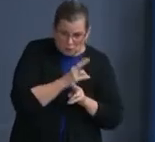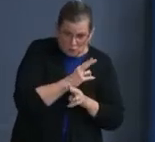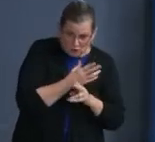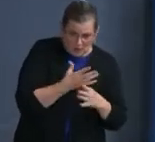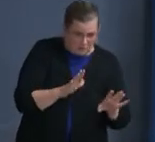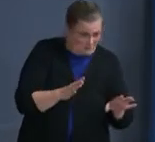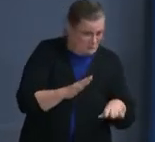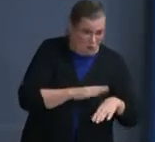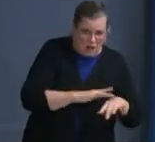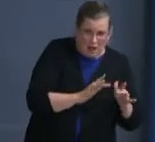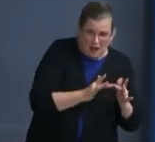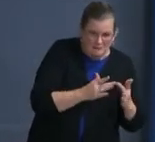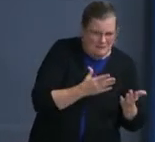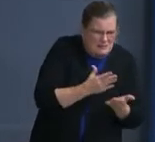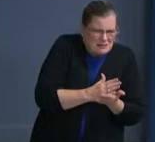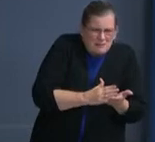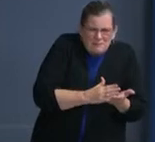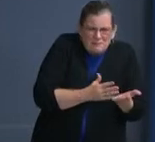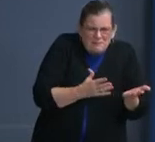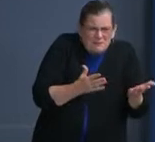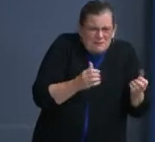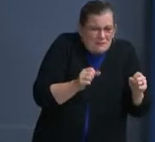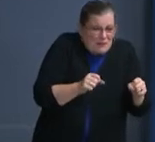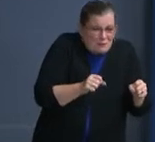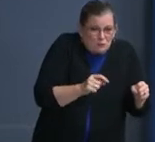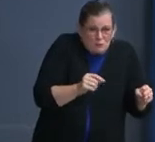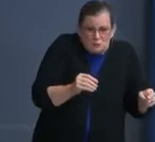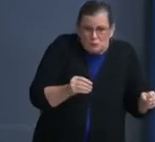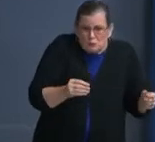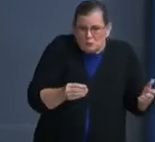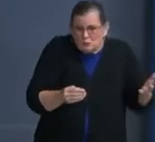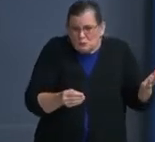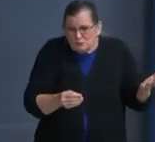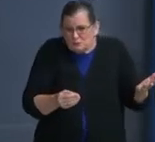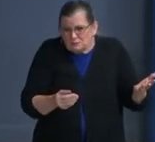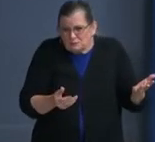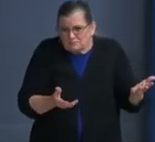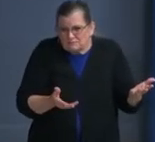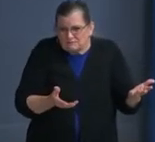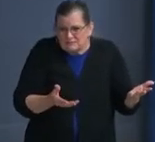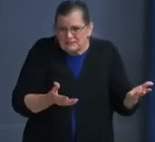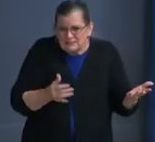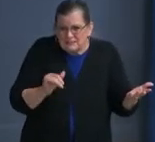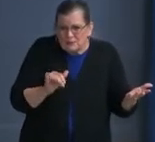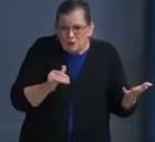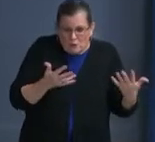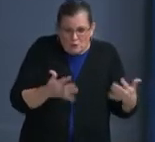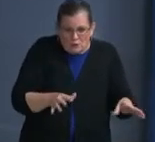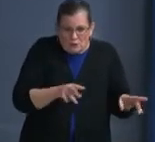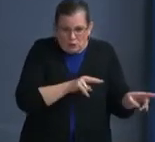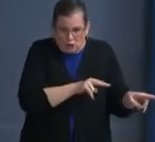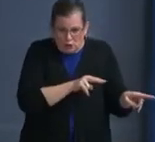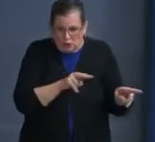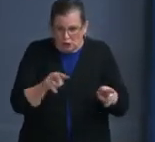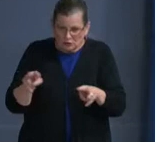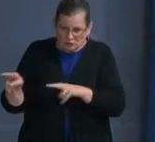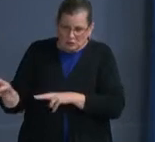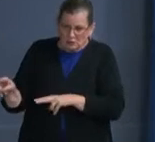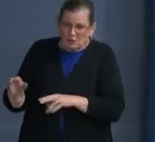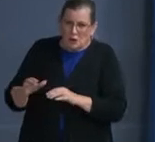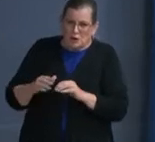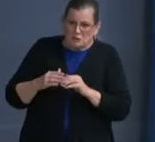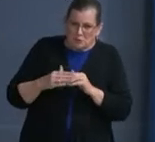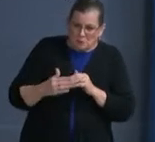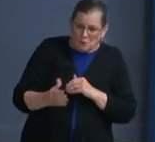because some of that additional capacity, as I described it, and I was intentional with that, is that we've looked at things like post-anesthesia care unit beds